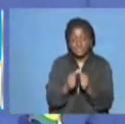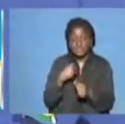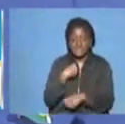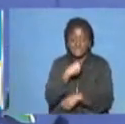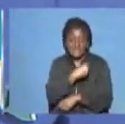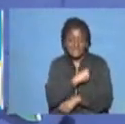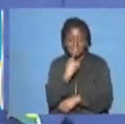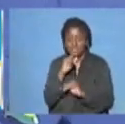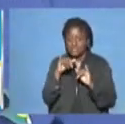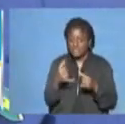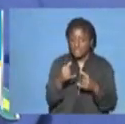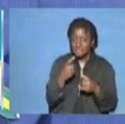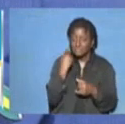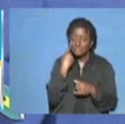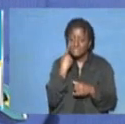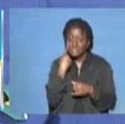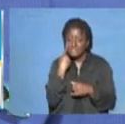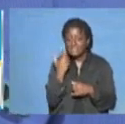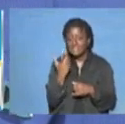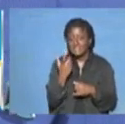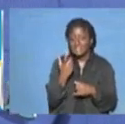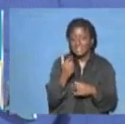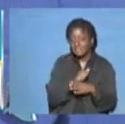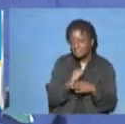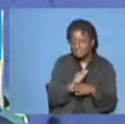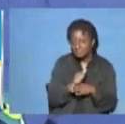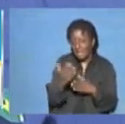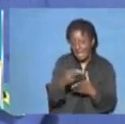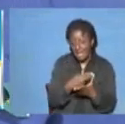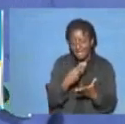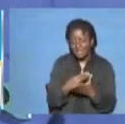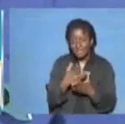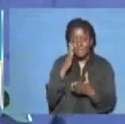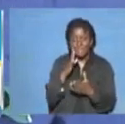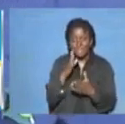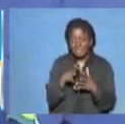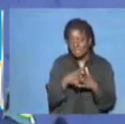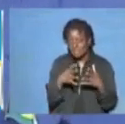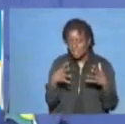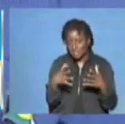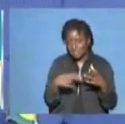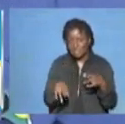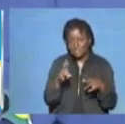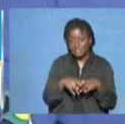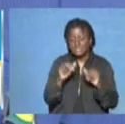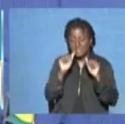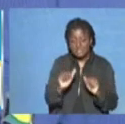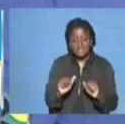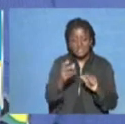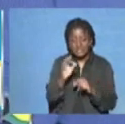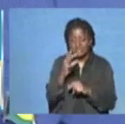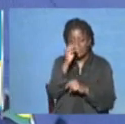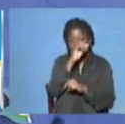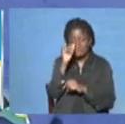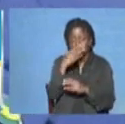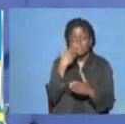staff who have just been recently engaged, will exponentially increase the capacity of the